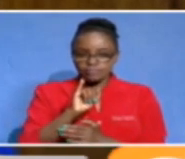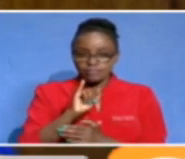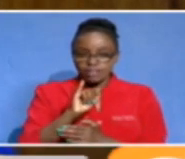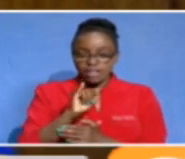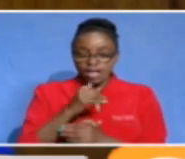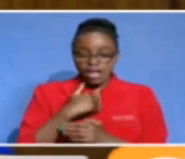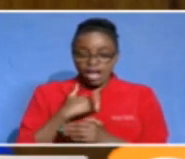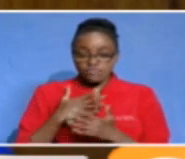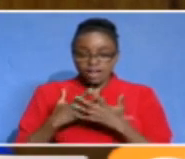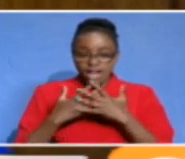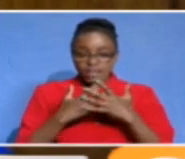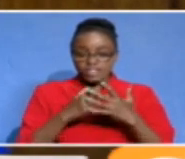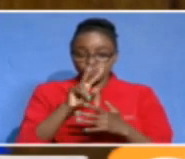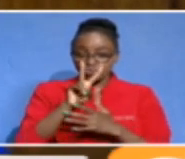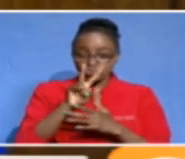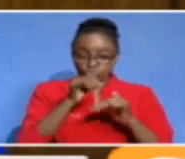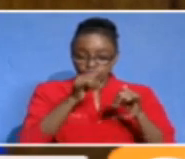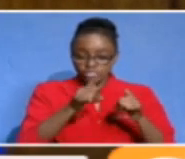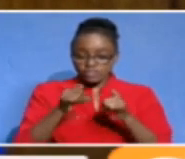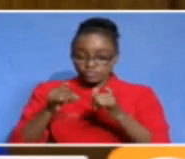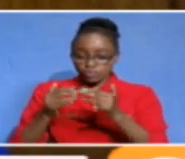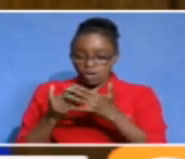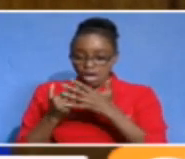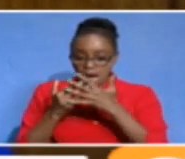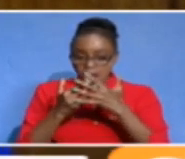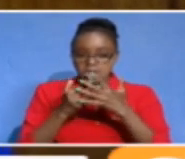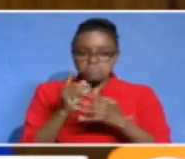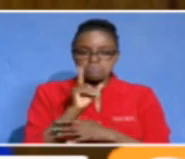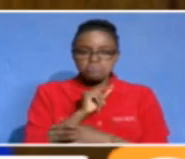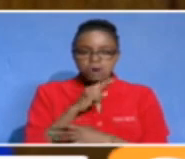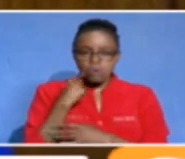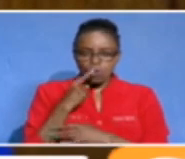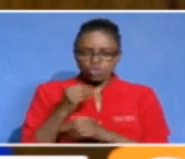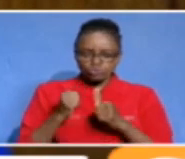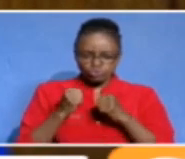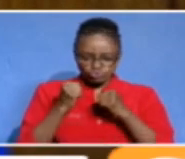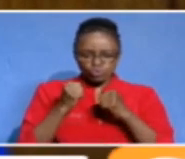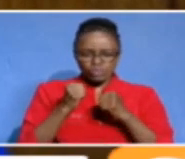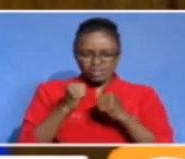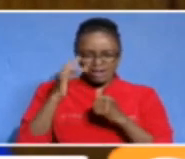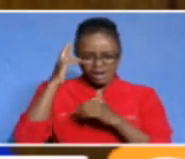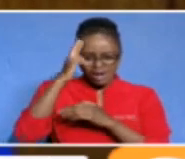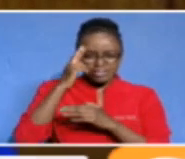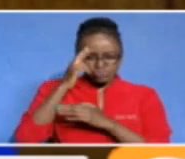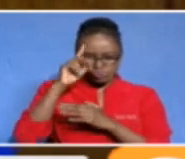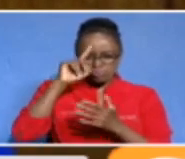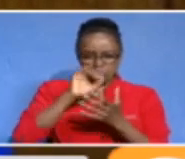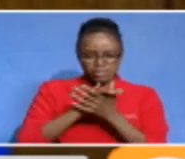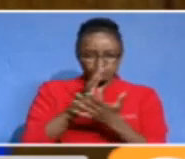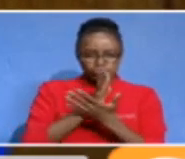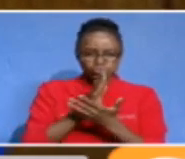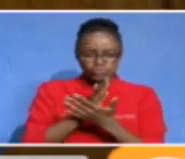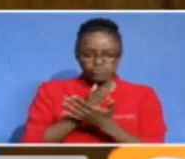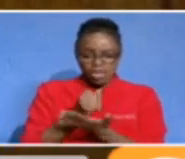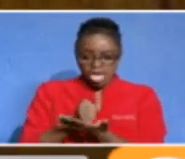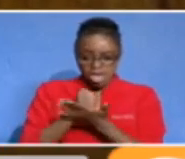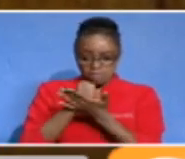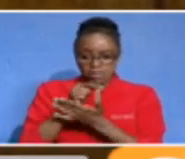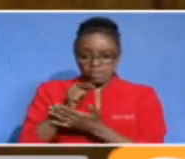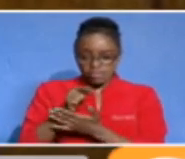we have arrested 2 individuals whom we have very strong reasons to believe facilitated the